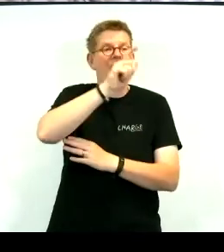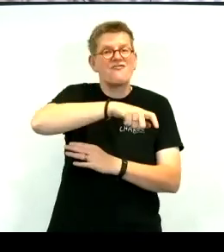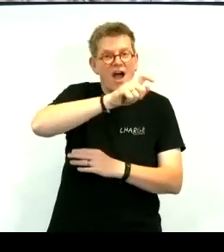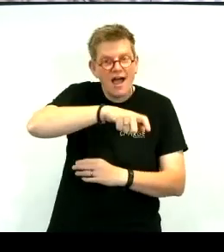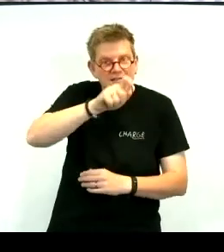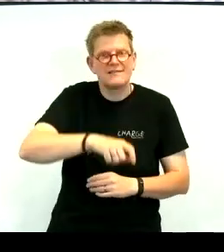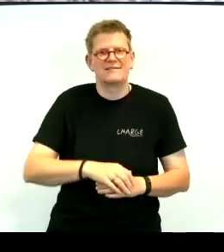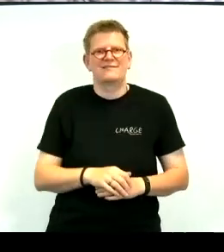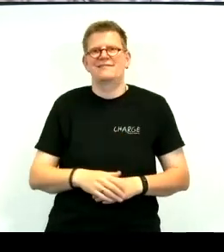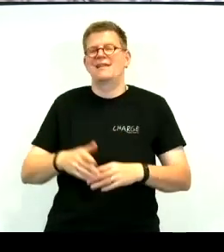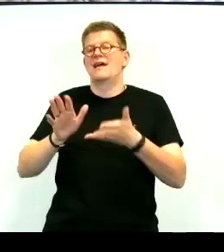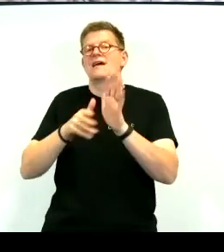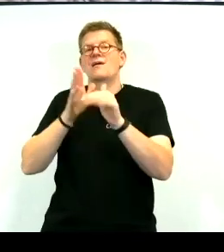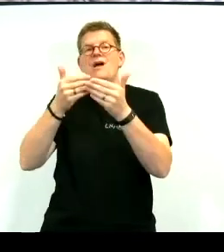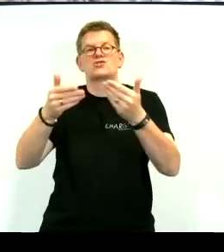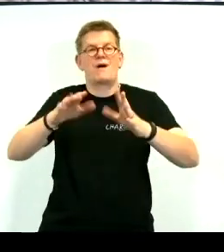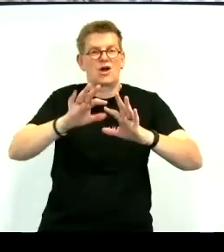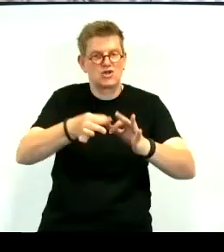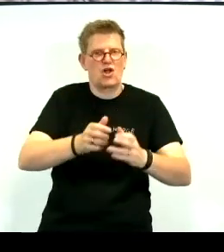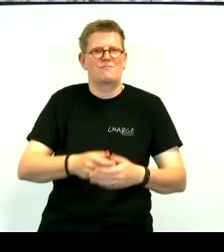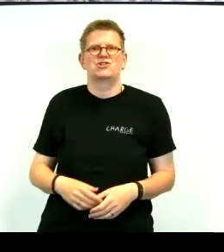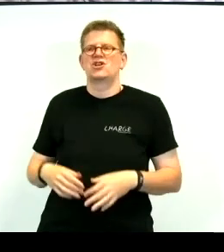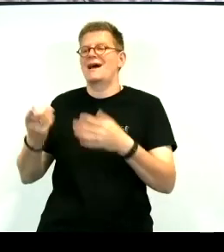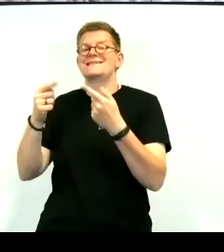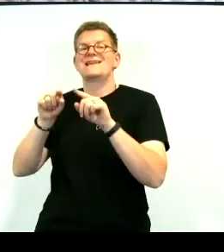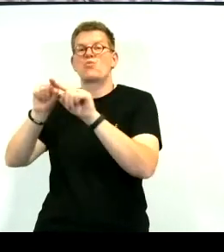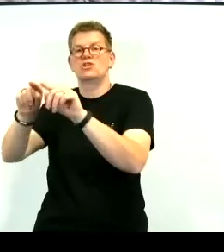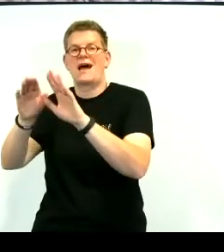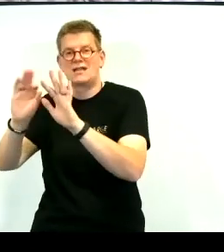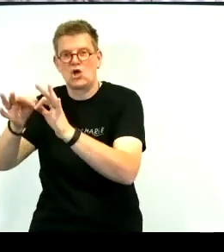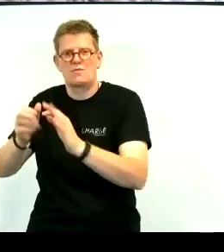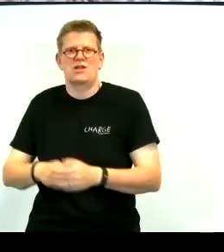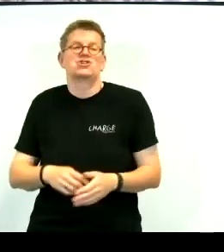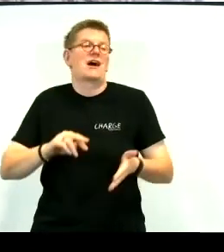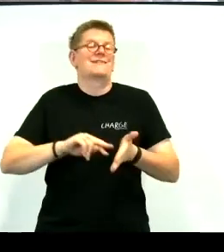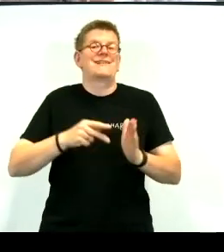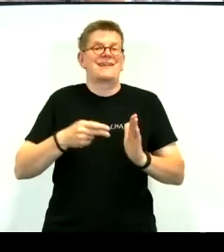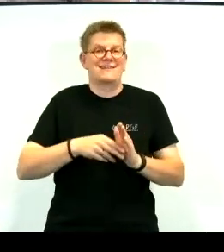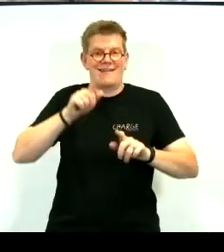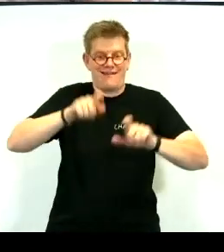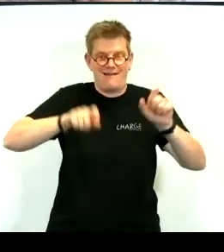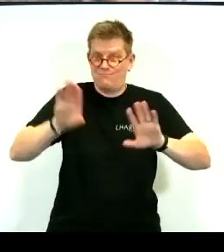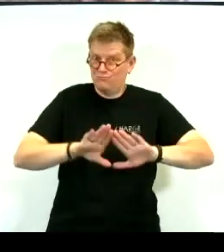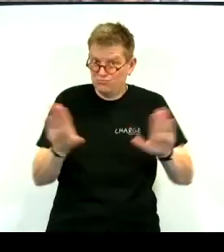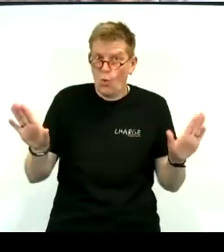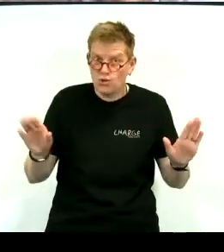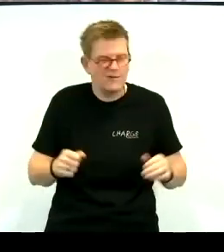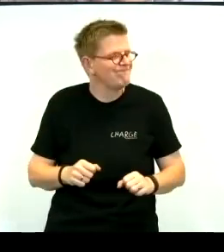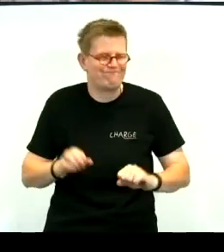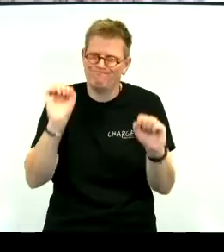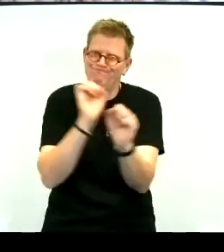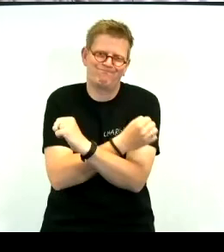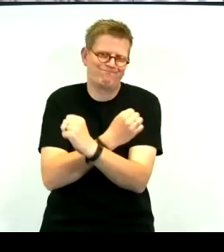to everyone who presented, to our speakers, to the sign language interpreters, to the simultaneous interpreters,